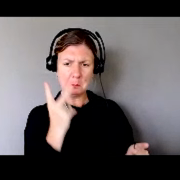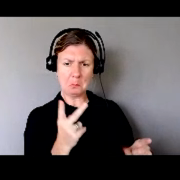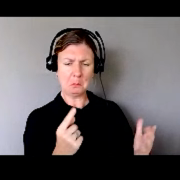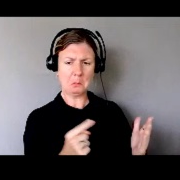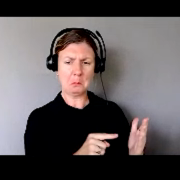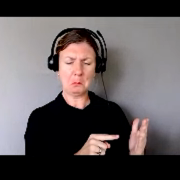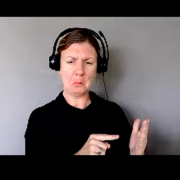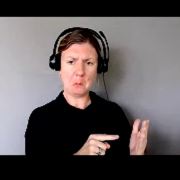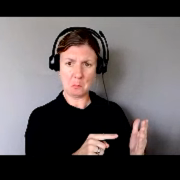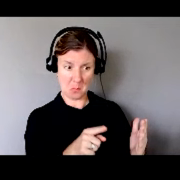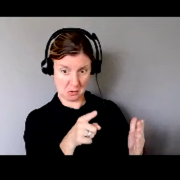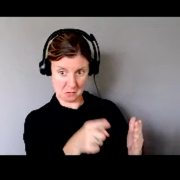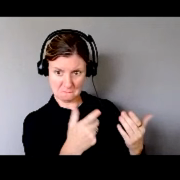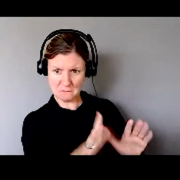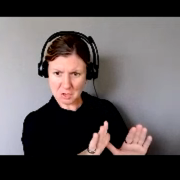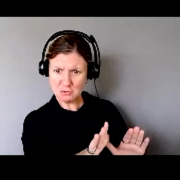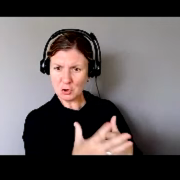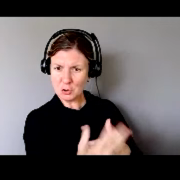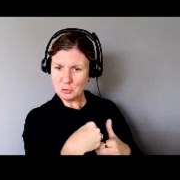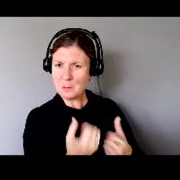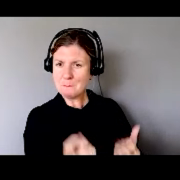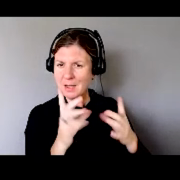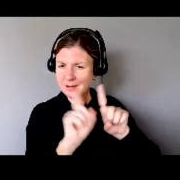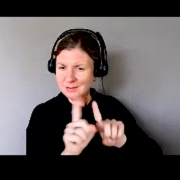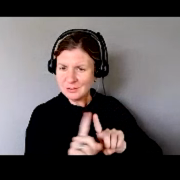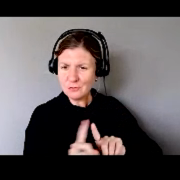listed a variety of methods to encourage diverse